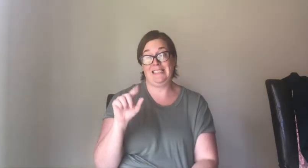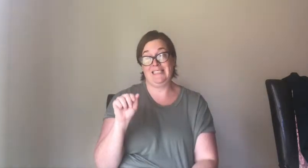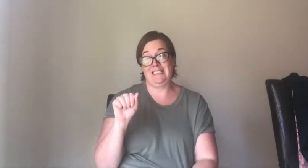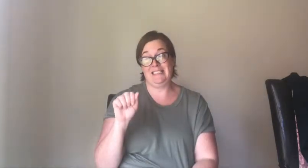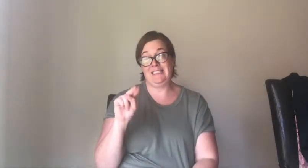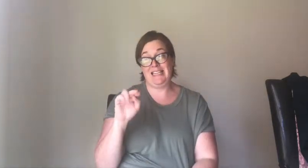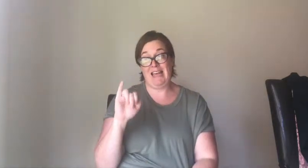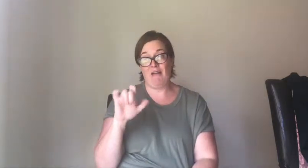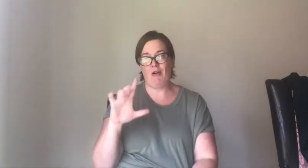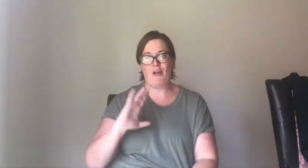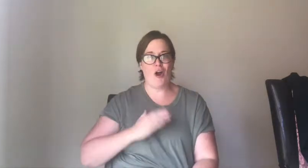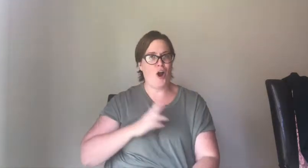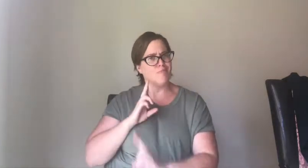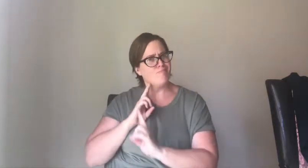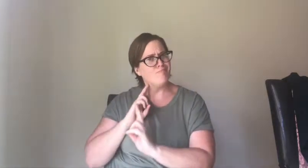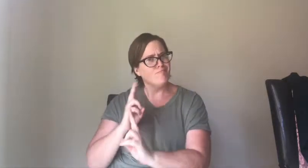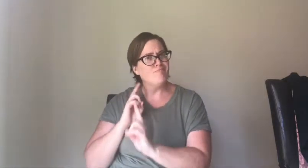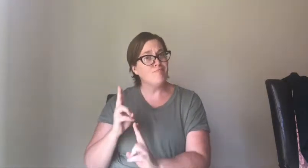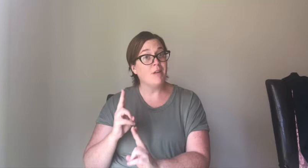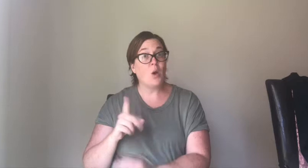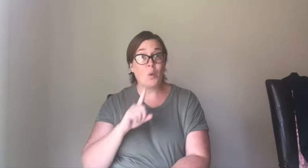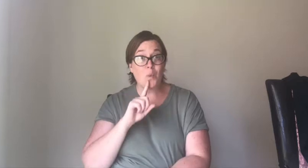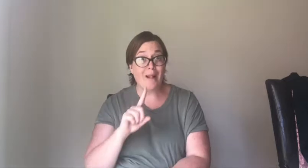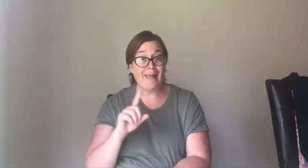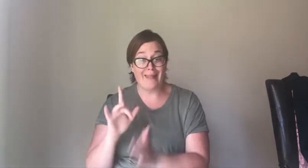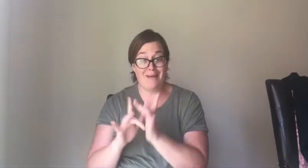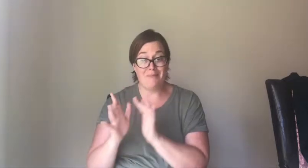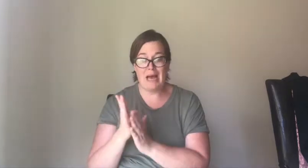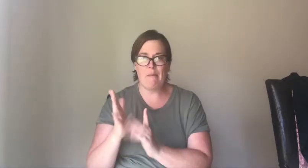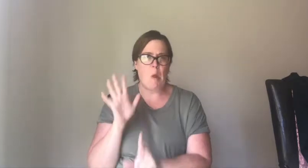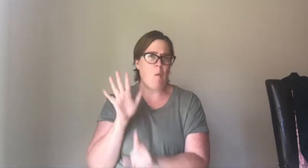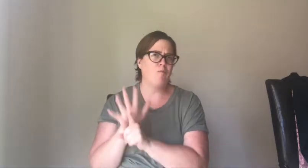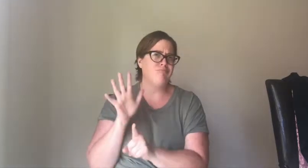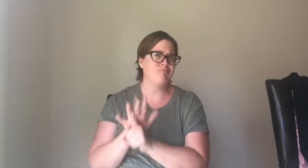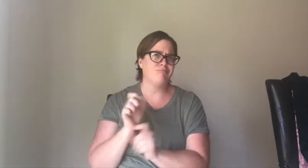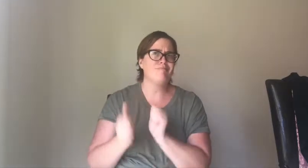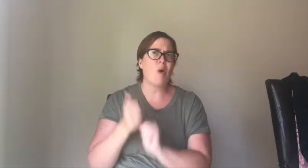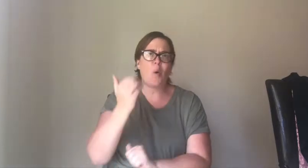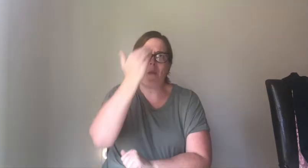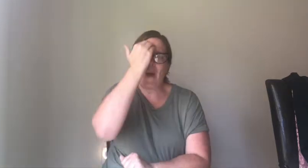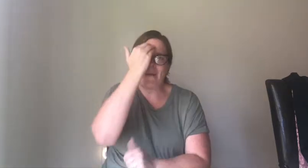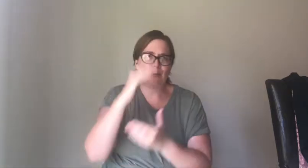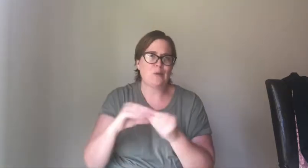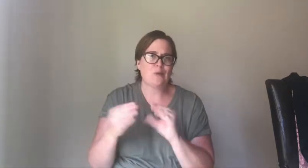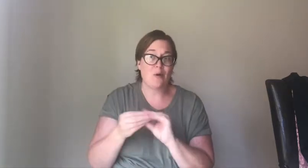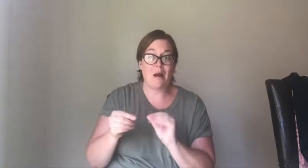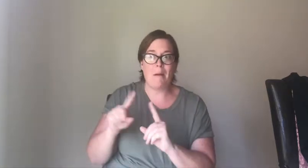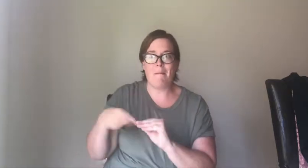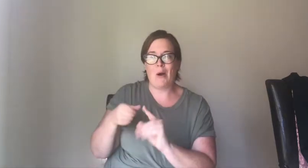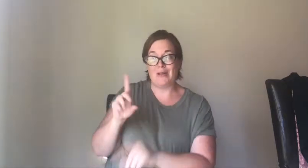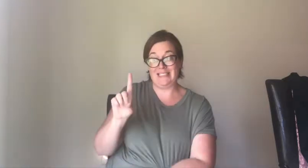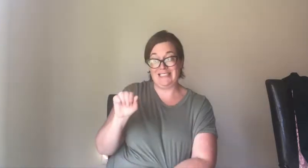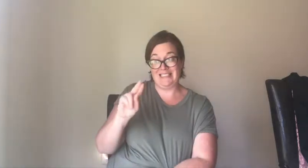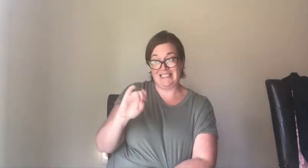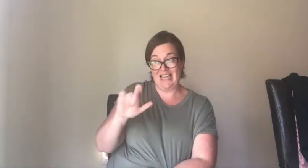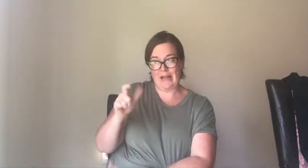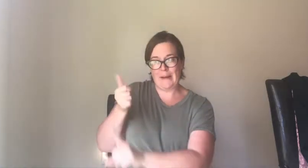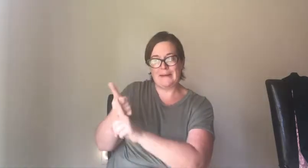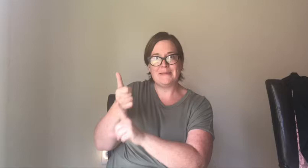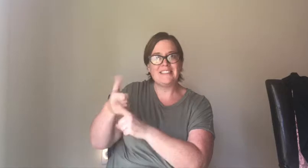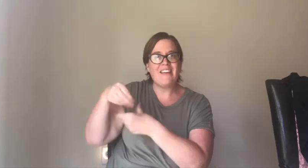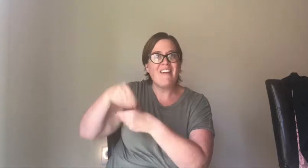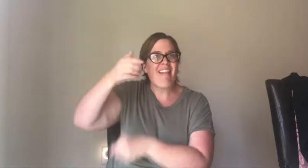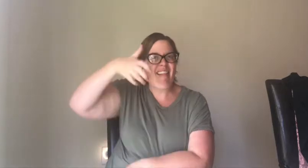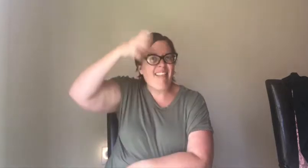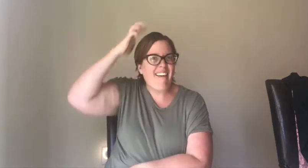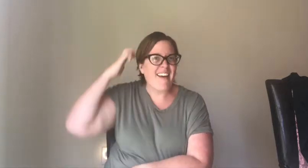working through called Against the Grain. As Brad just said a moment ago, we've been looking at the life of Daniel. In fact, we were looking at the first 6 chapters of